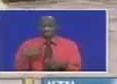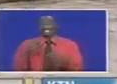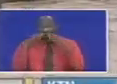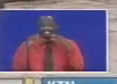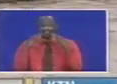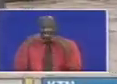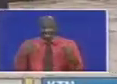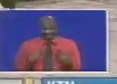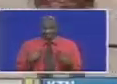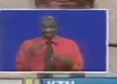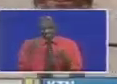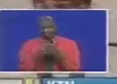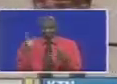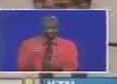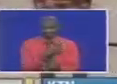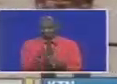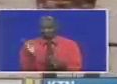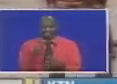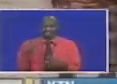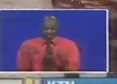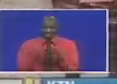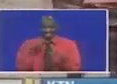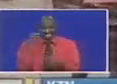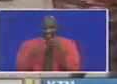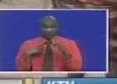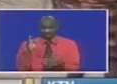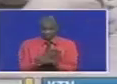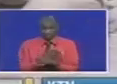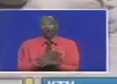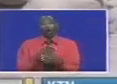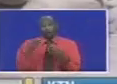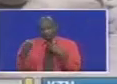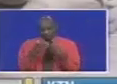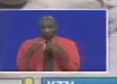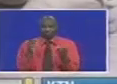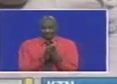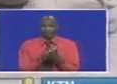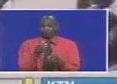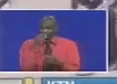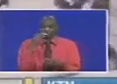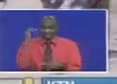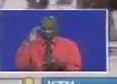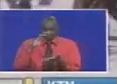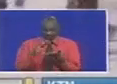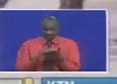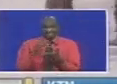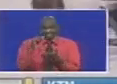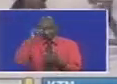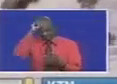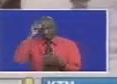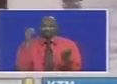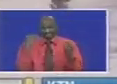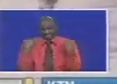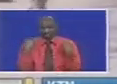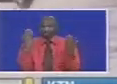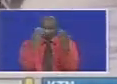smile and some songs, just like the end of a song, so will the relief food end. And a village sleeps tonight in